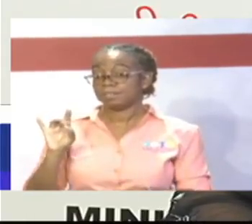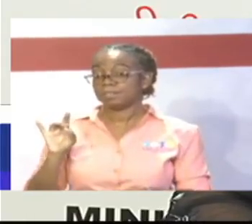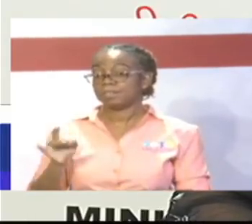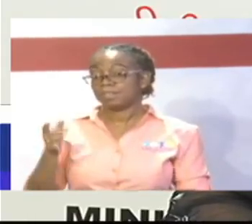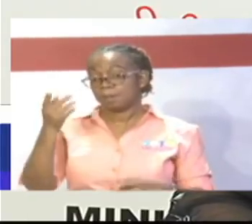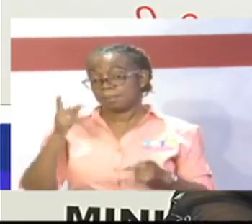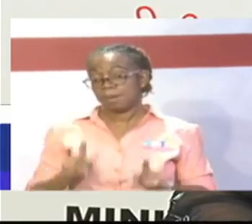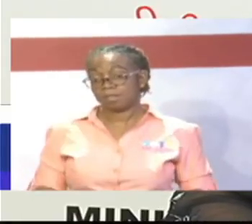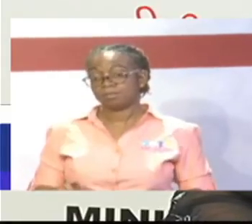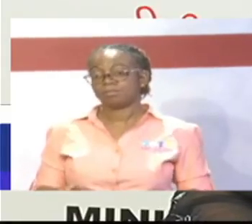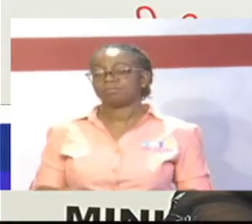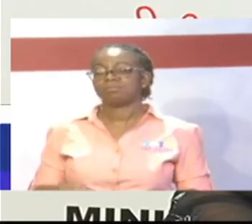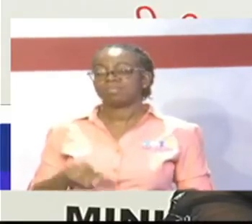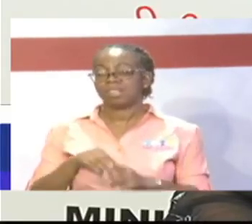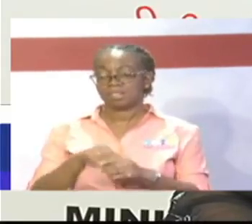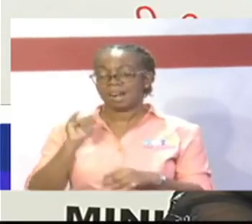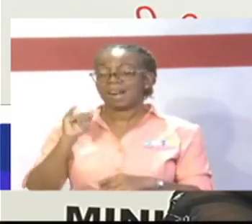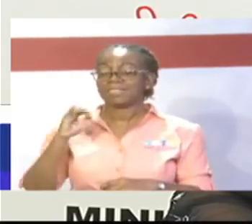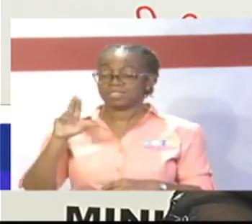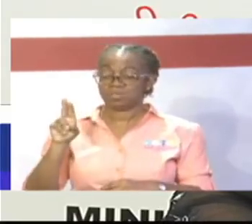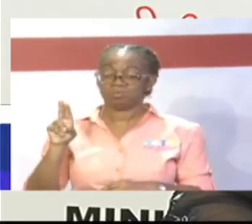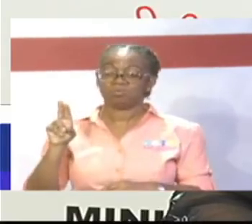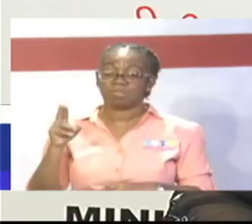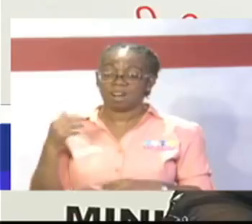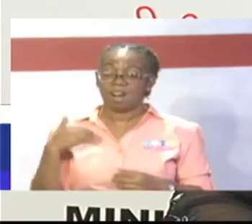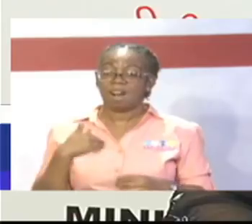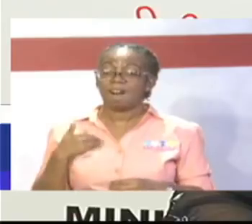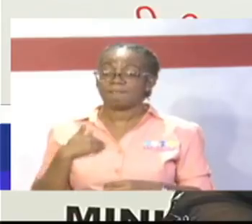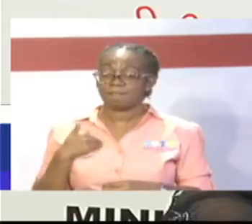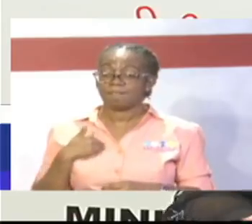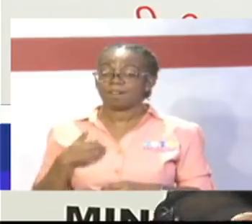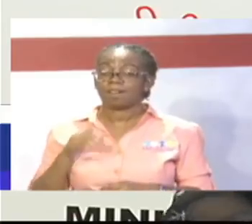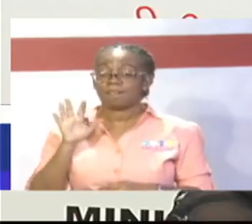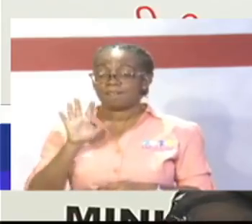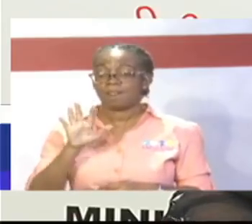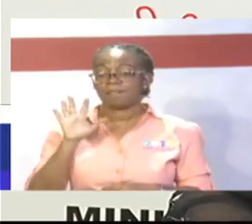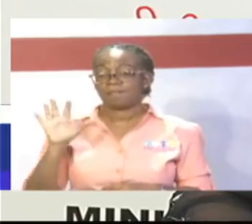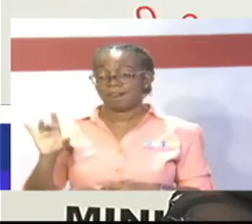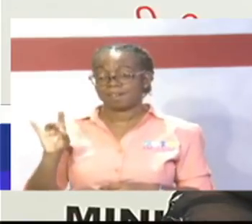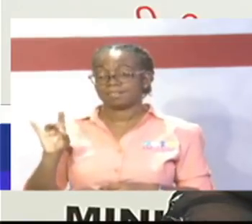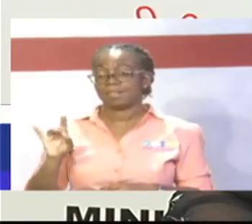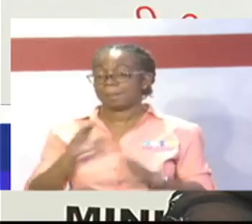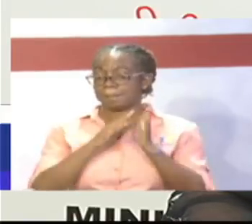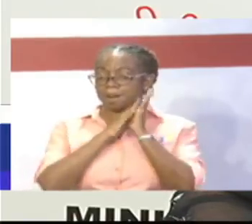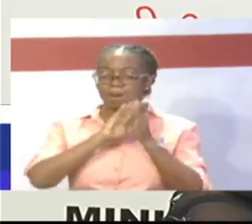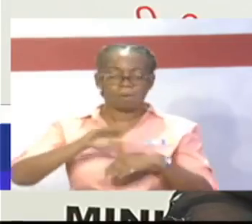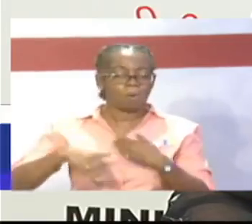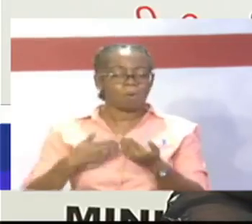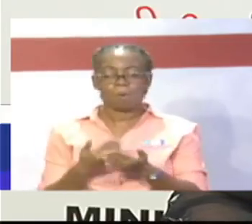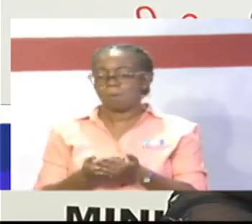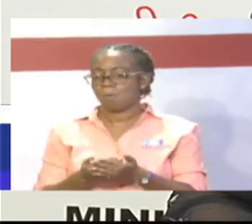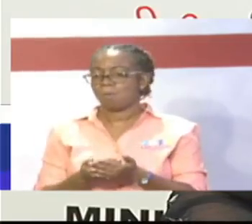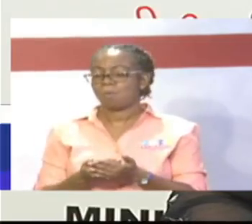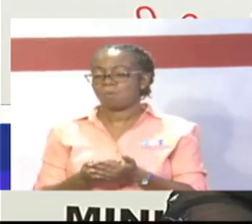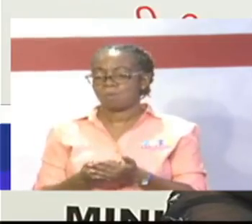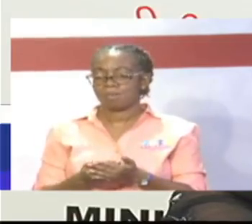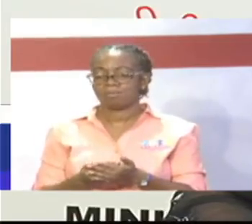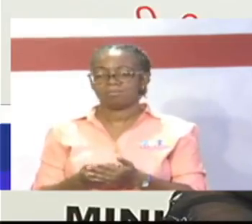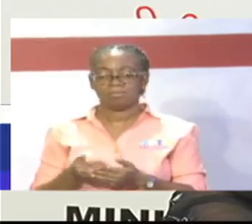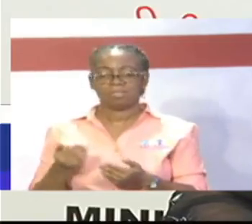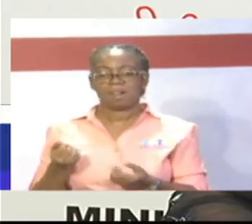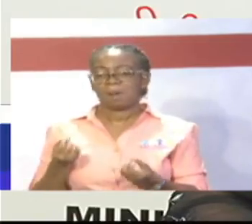units across the parallel healthcare system, and that's 83%. This is actually one of the lowest occupancies that we have